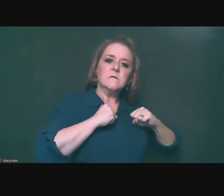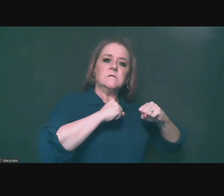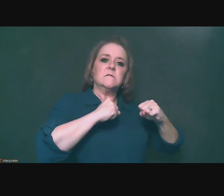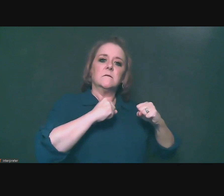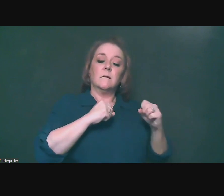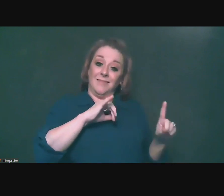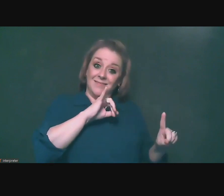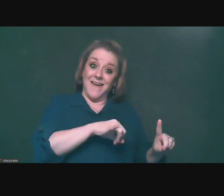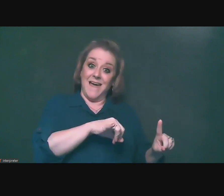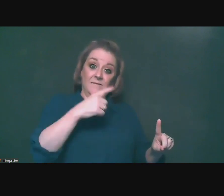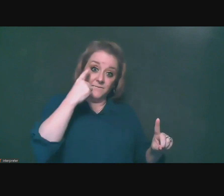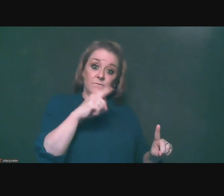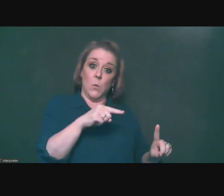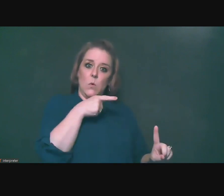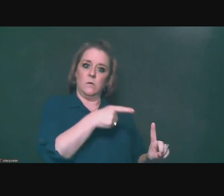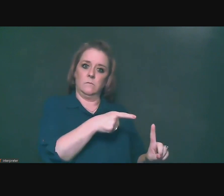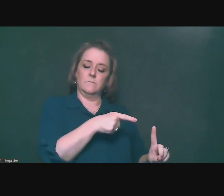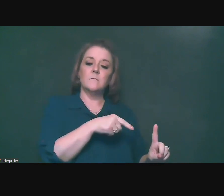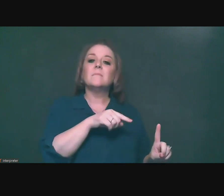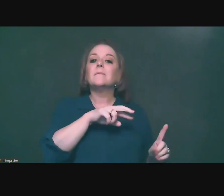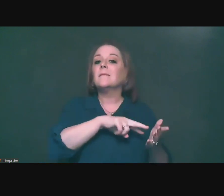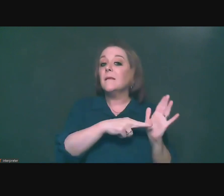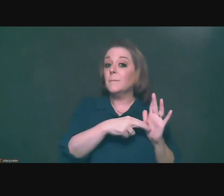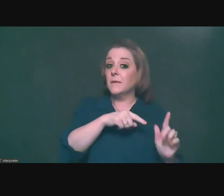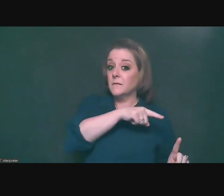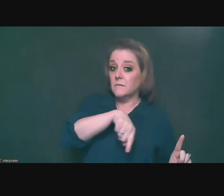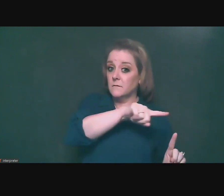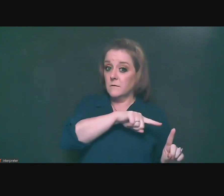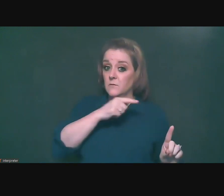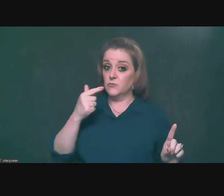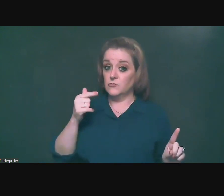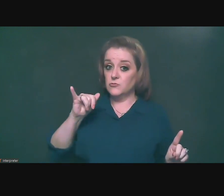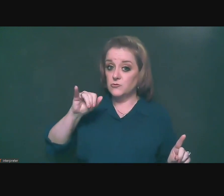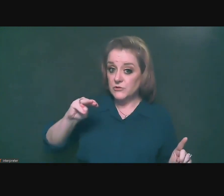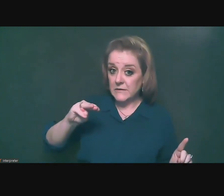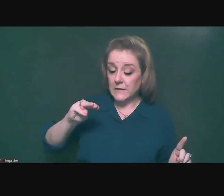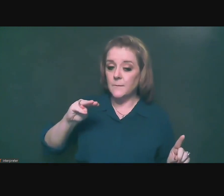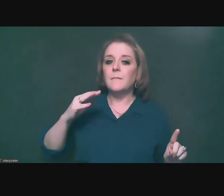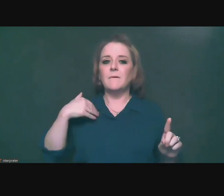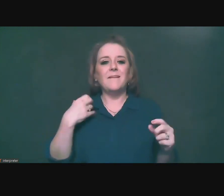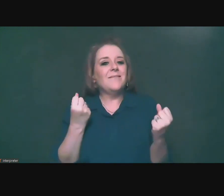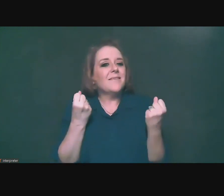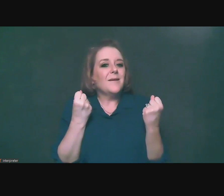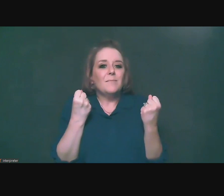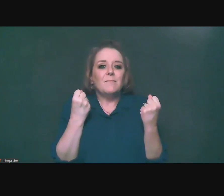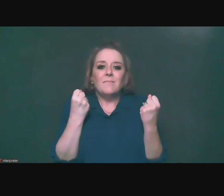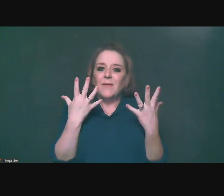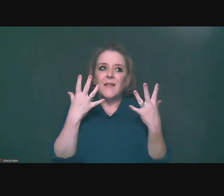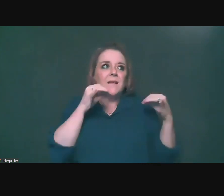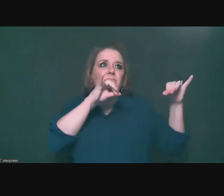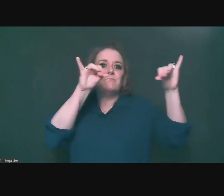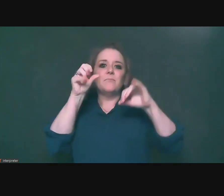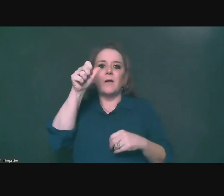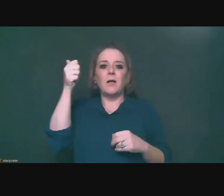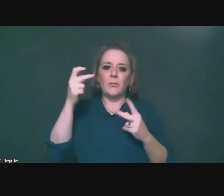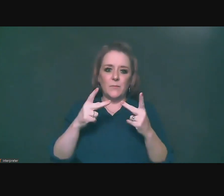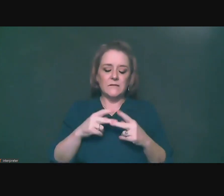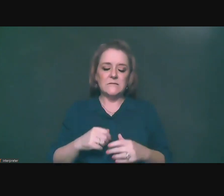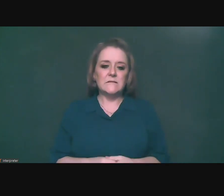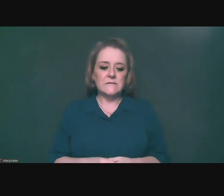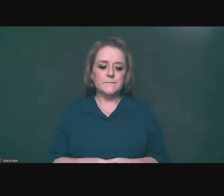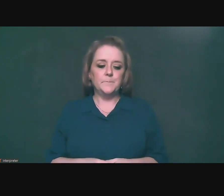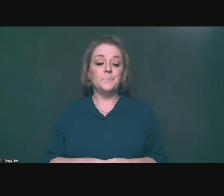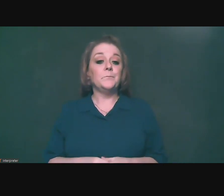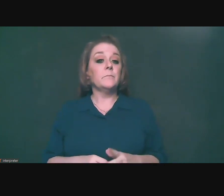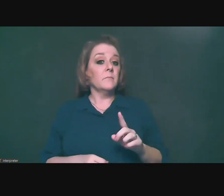as a result, these facilities are going to have many of the same things that other places have, except that we're going to have to